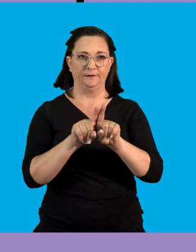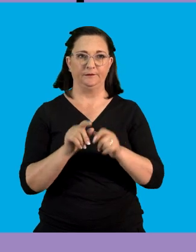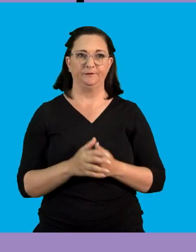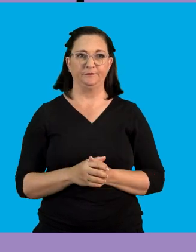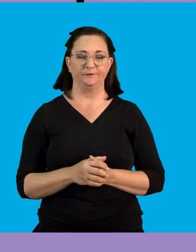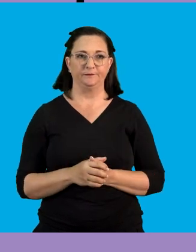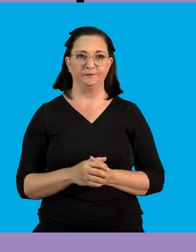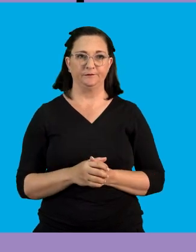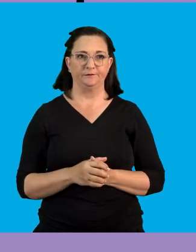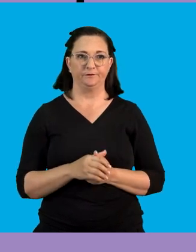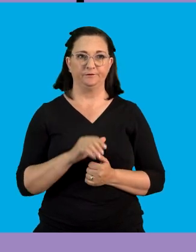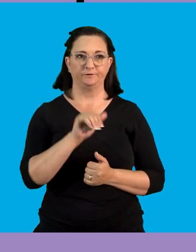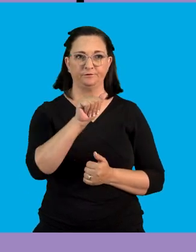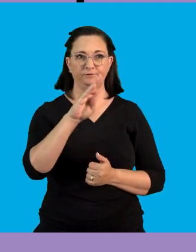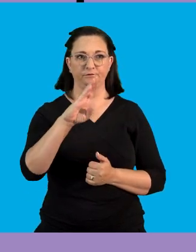question 1.